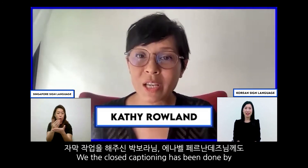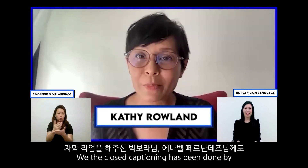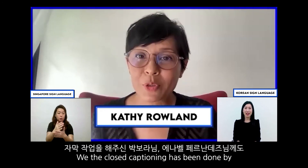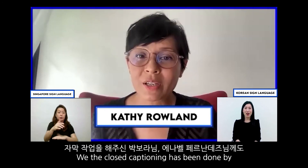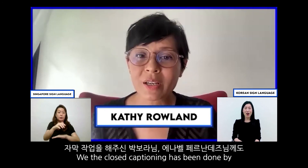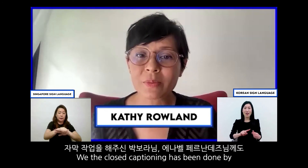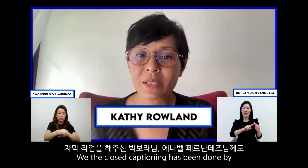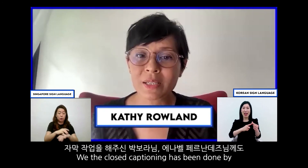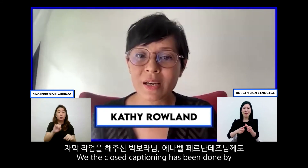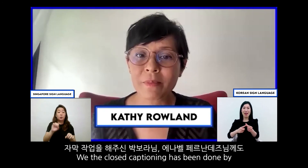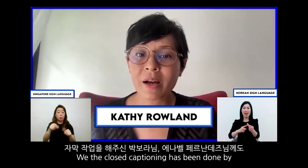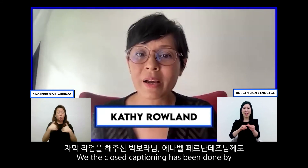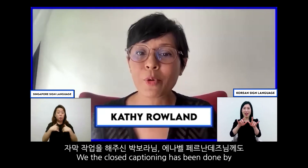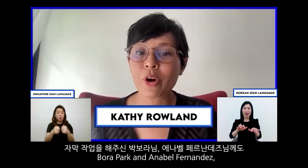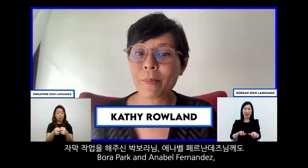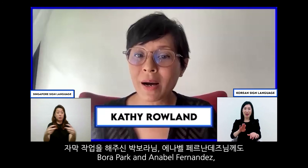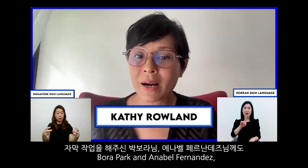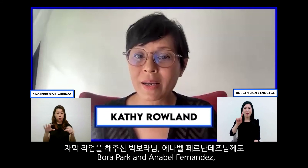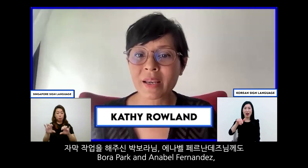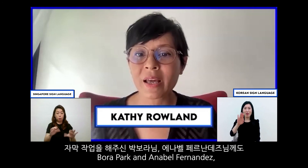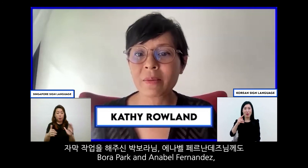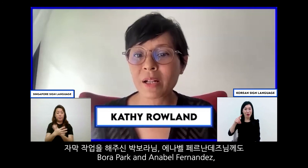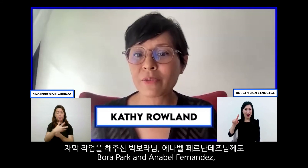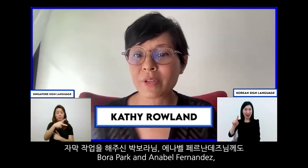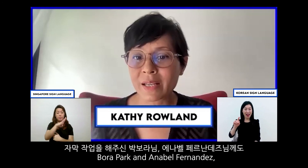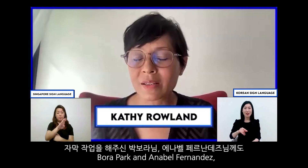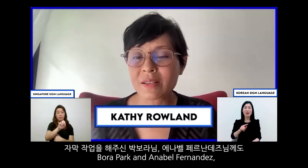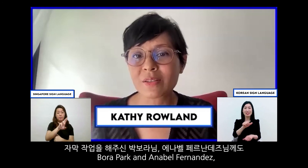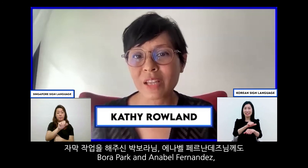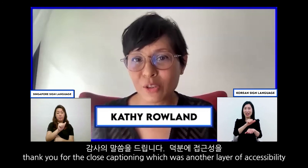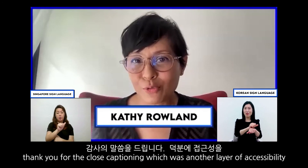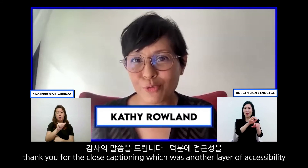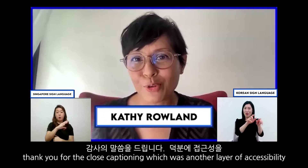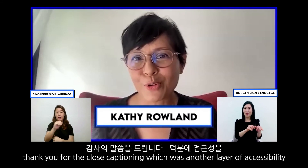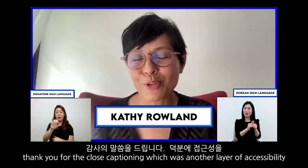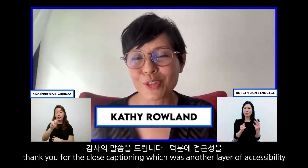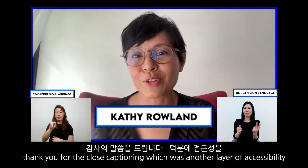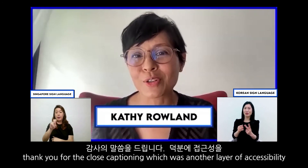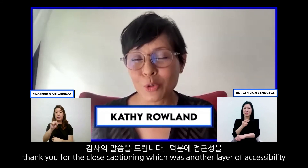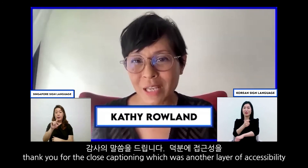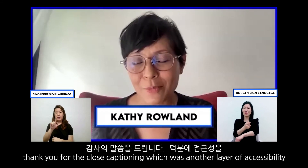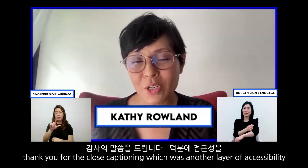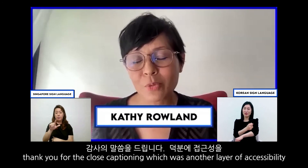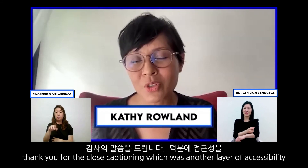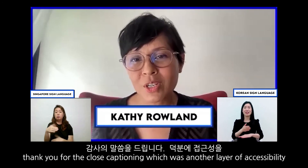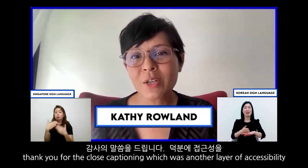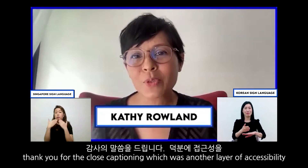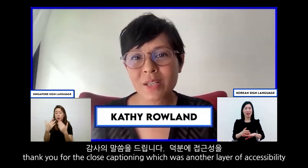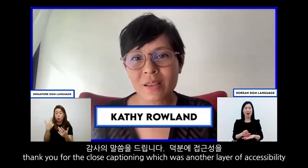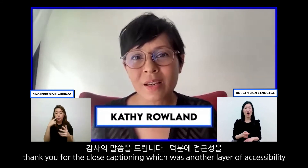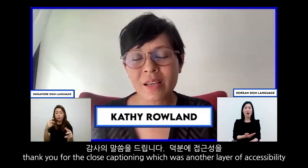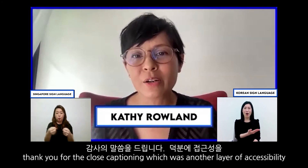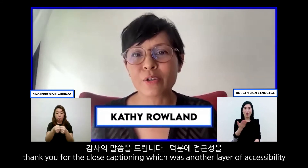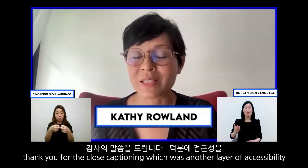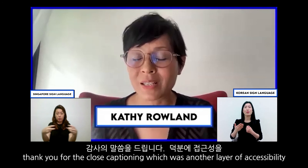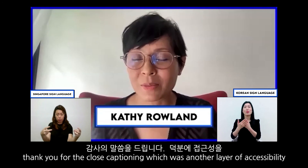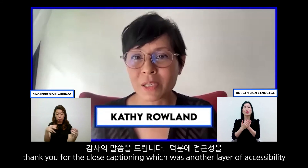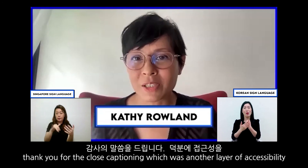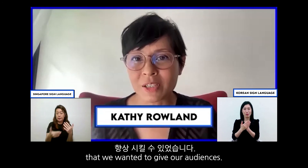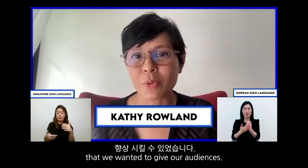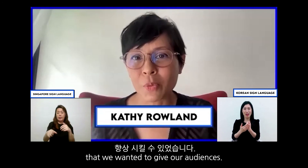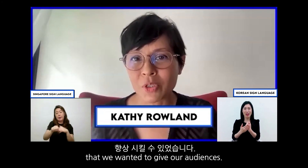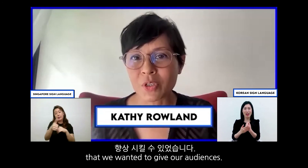The closed captioning has been done by Bora Park and Annabelle Fernandez. Thank you for the closed captioning, which was another layer